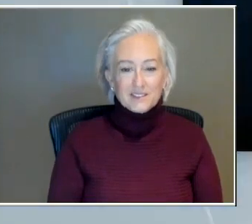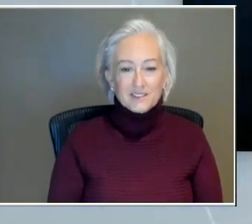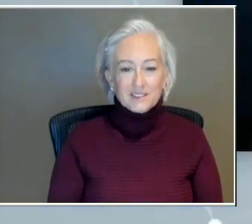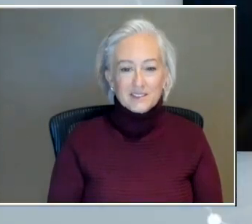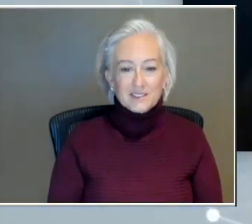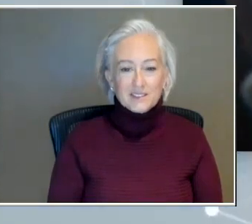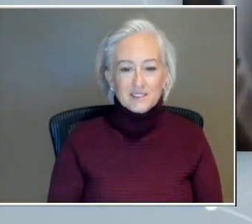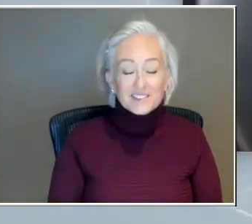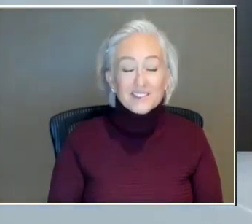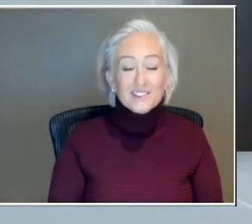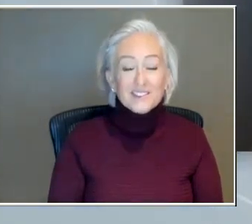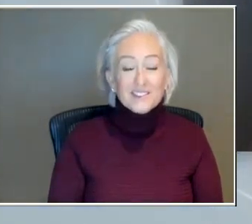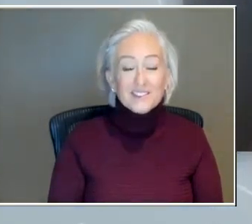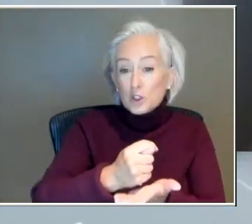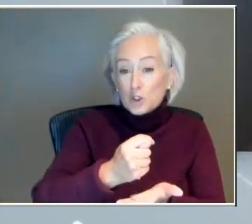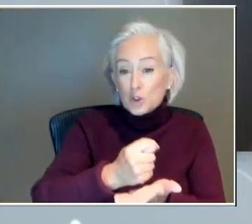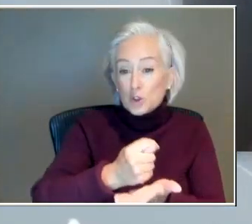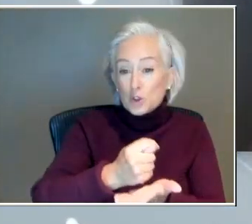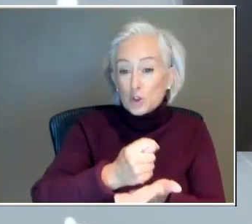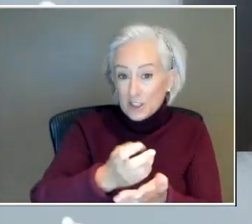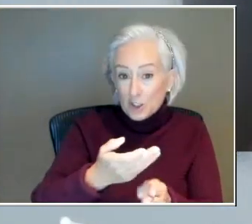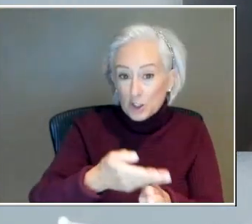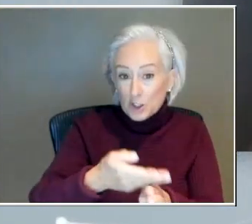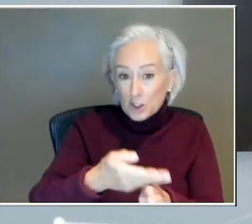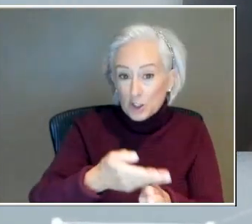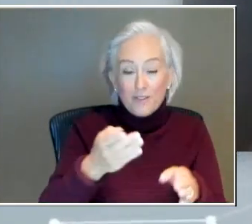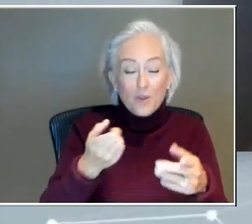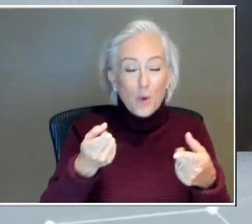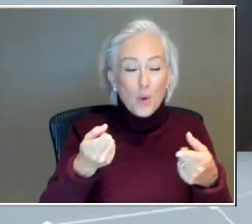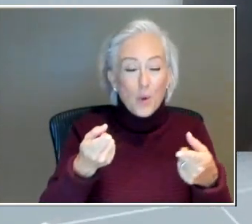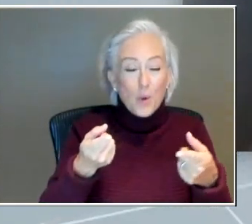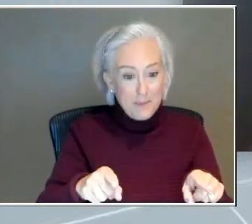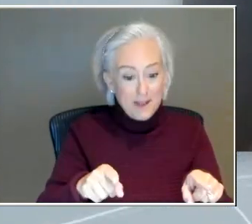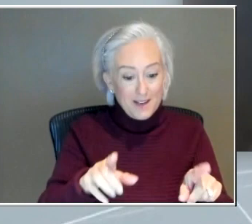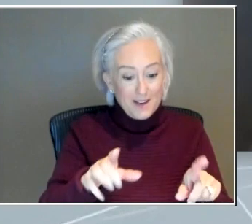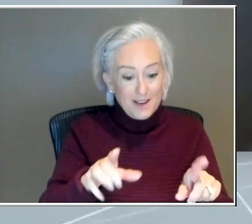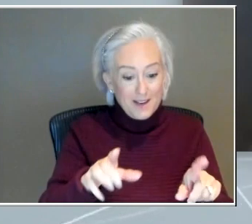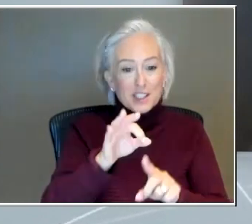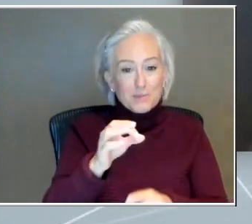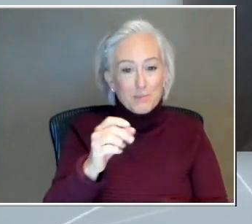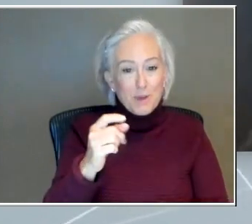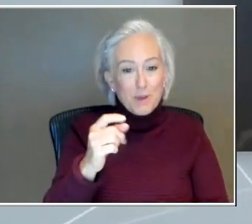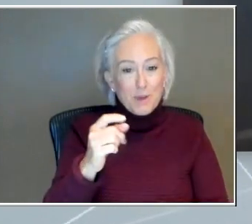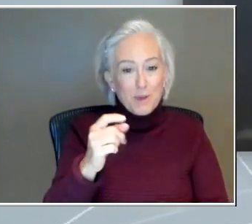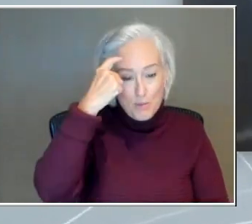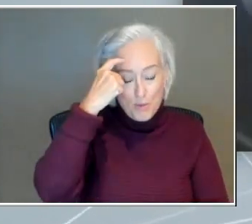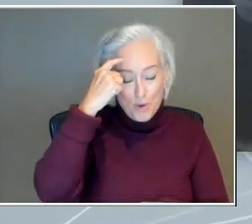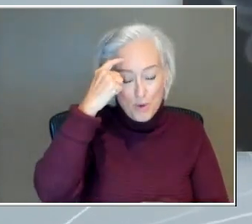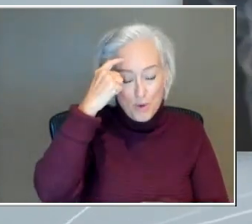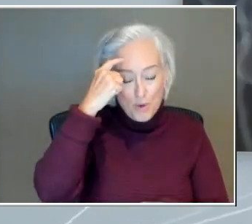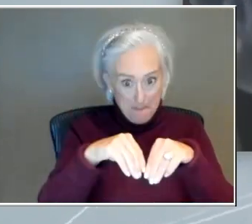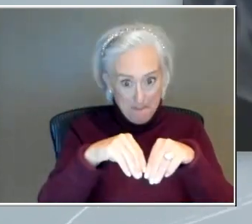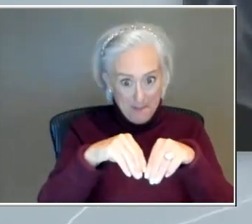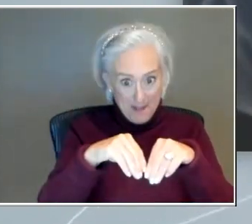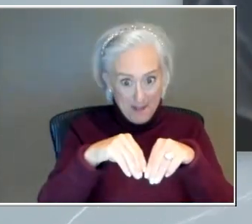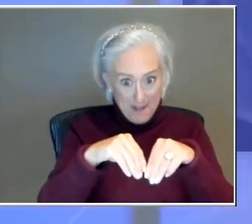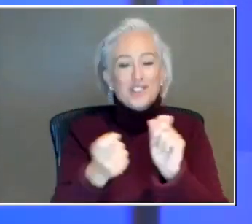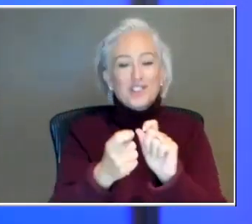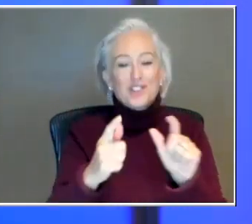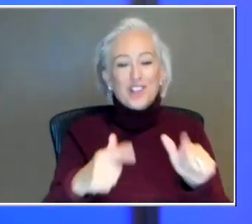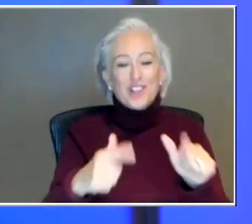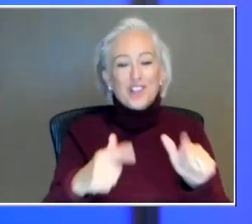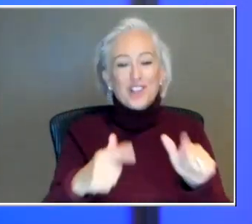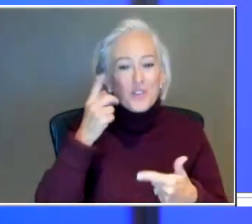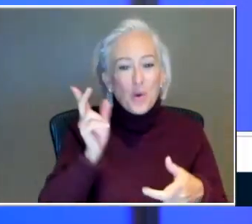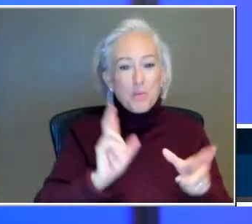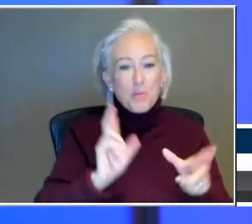treating seizures before they even happen. A special brain implant is already changing the lives of people with epilepsy. Good morning,